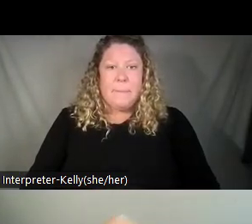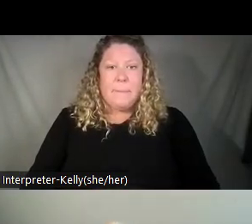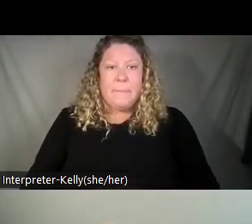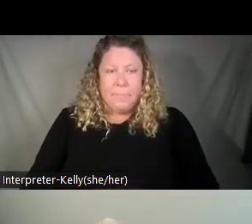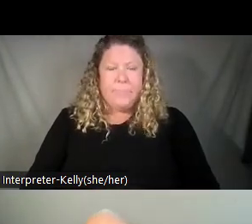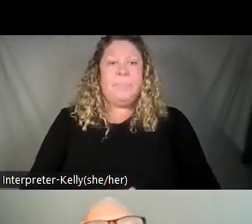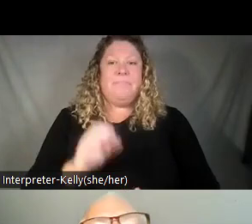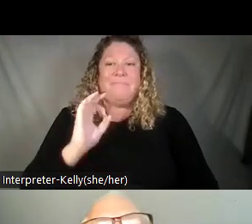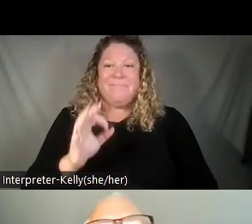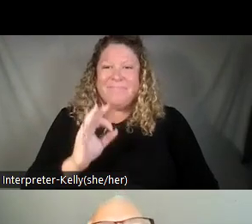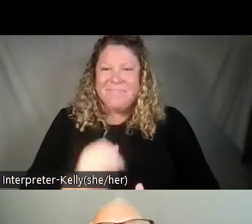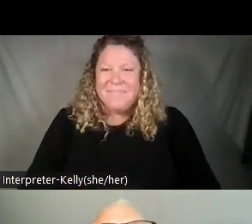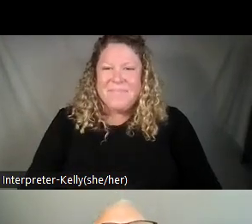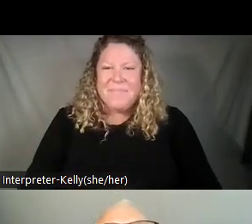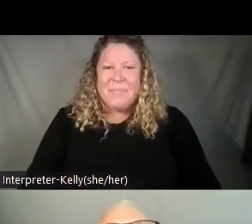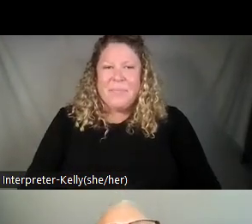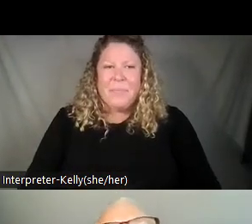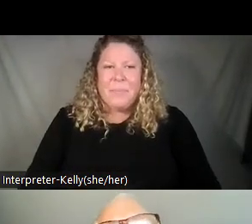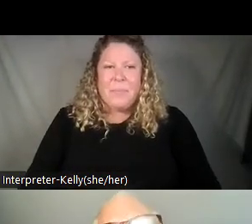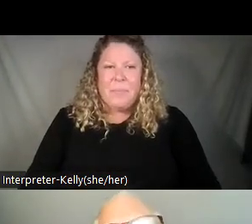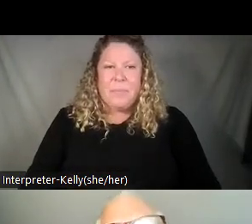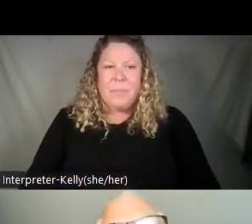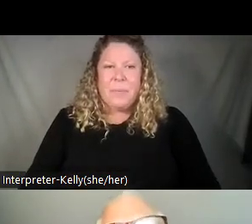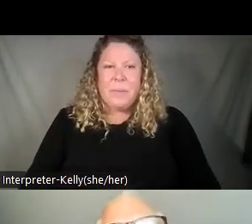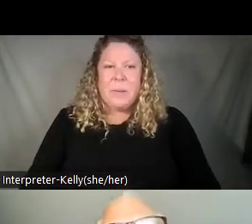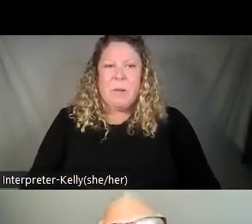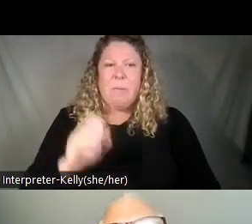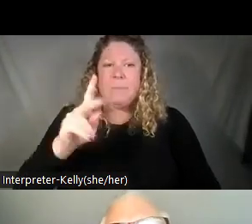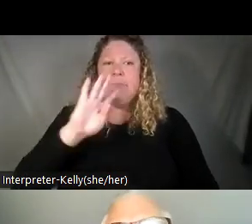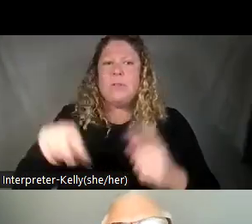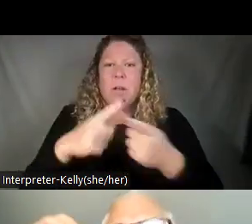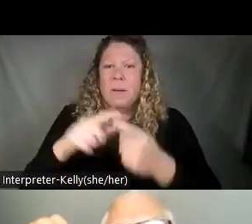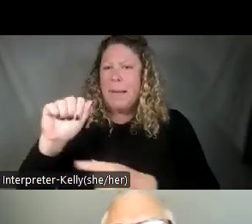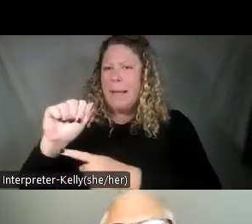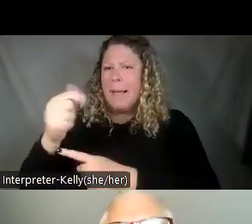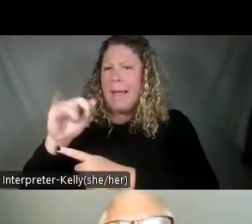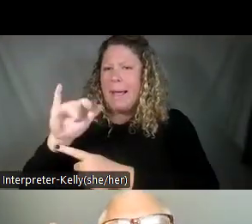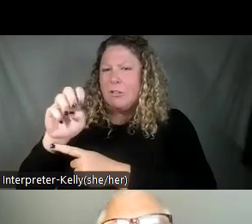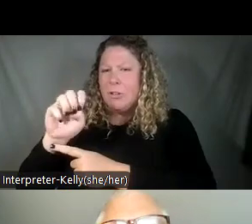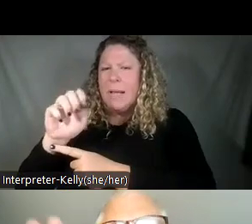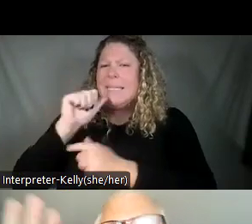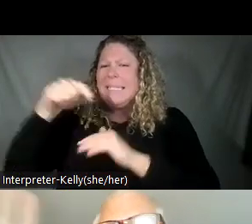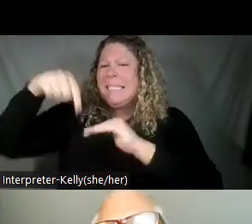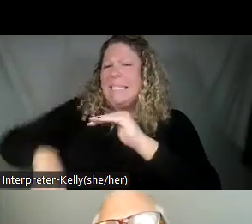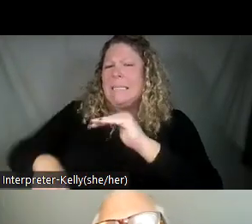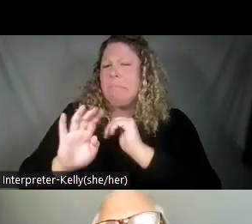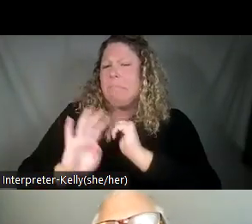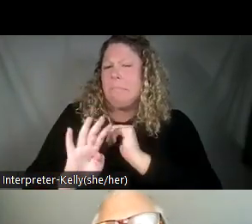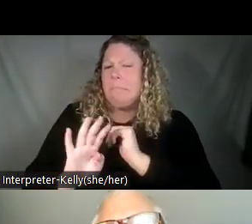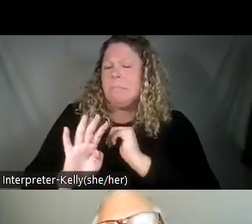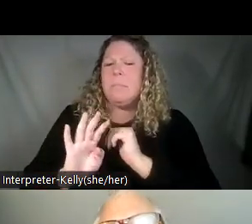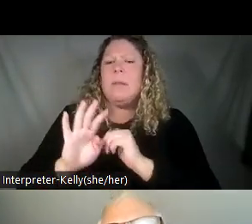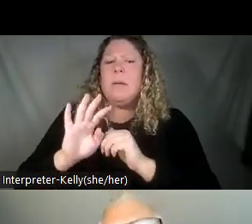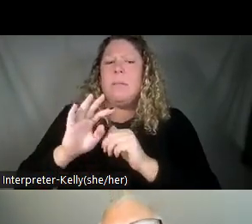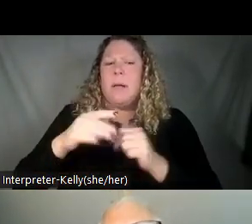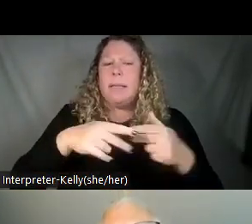There we go. Okay, so I'm going to talk about what is Agile. I'm not going to go too deep. You're going to see a lot of things in the